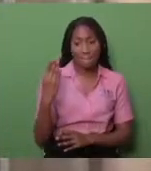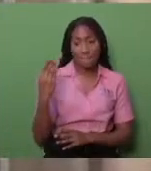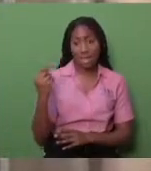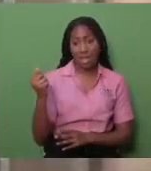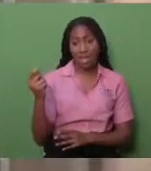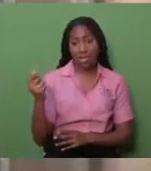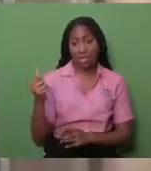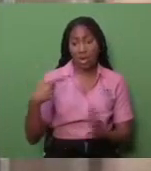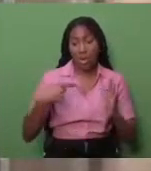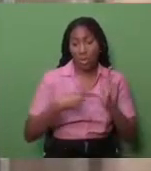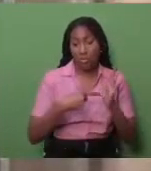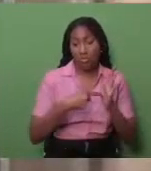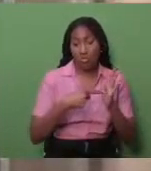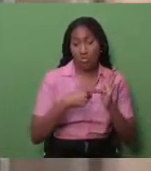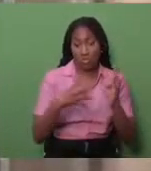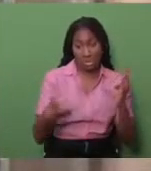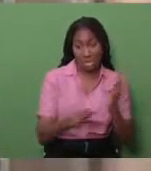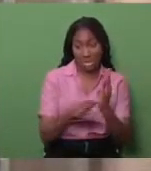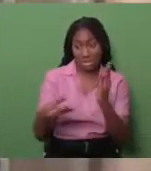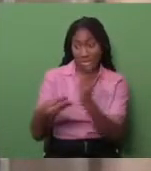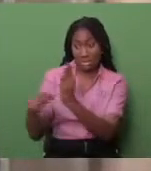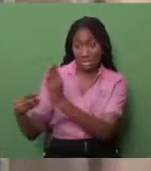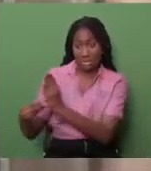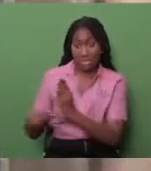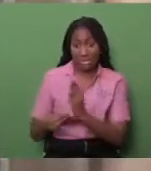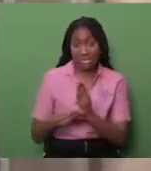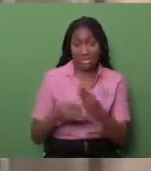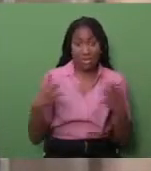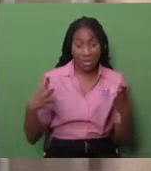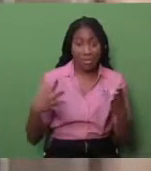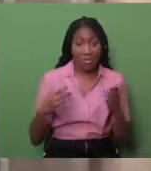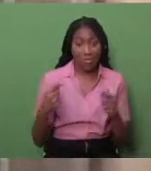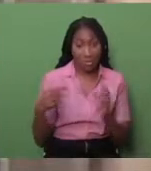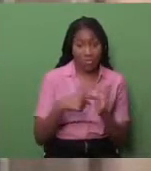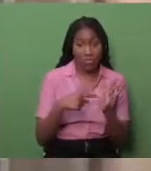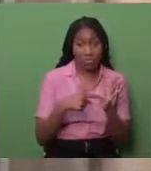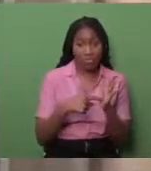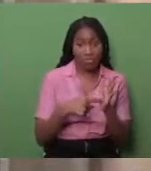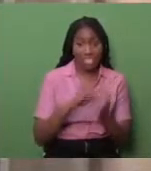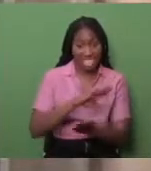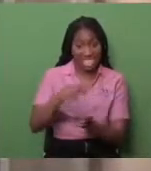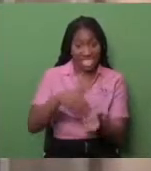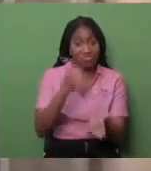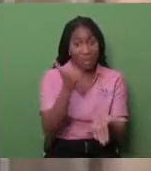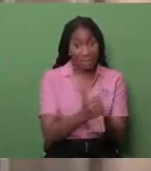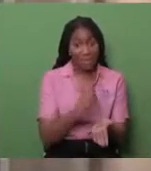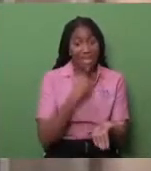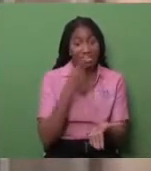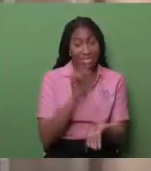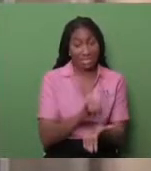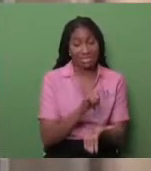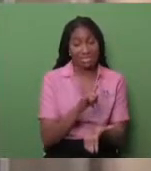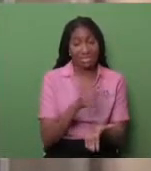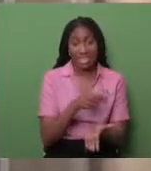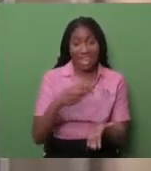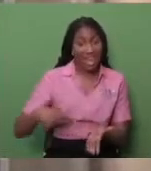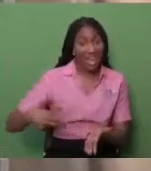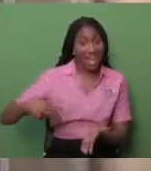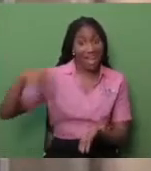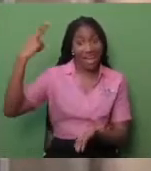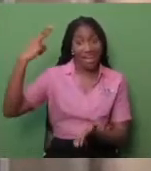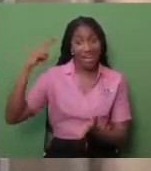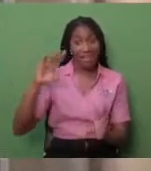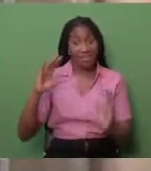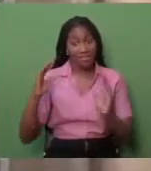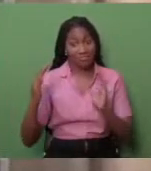$125 billion. This is from the Central Bank of Trinidad and Tobago. This is the highest ever in our history.